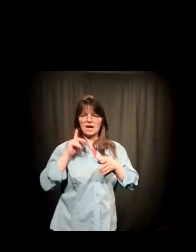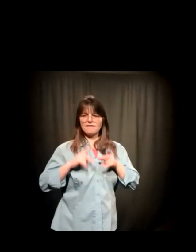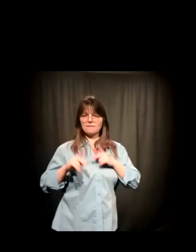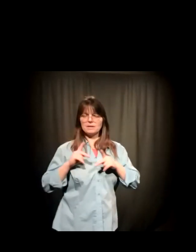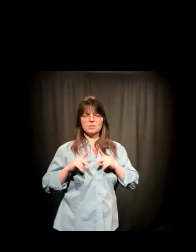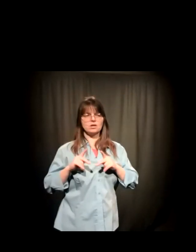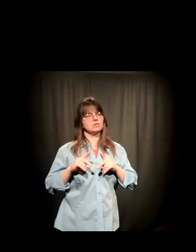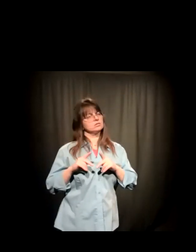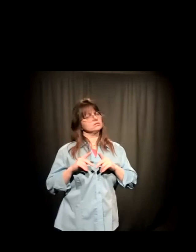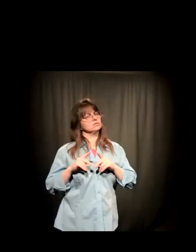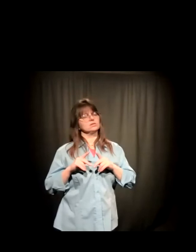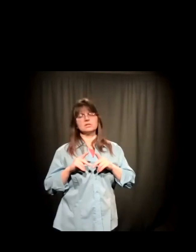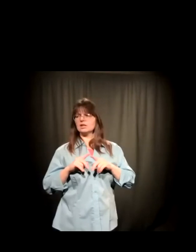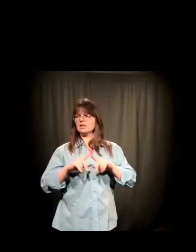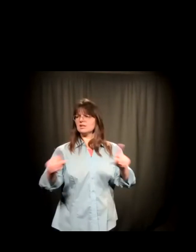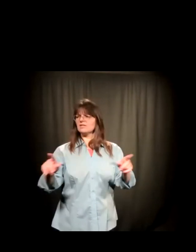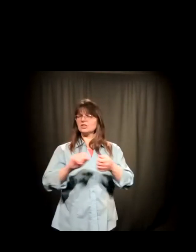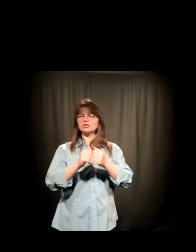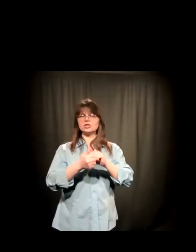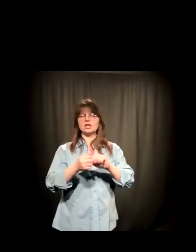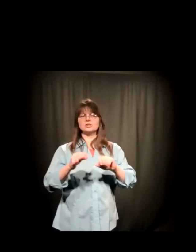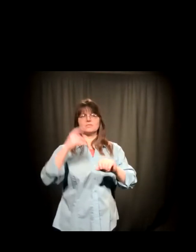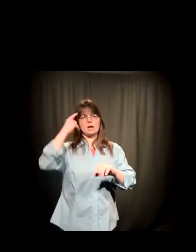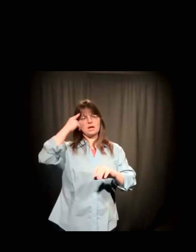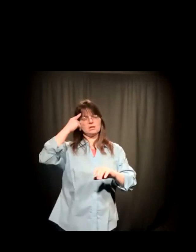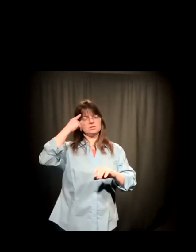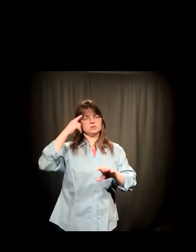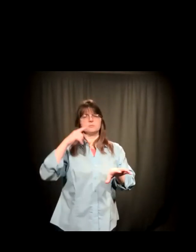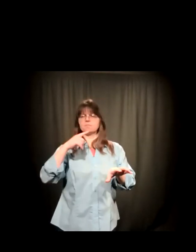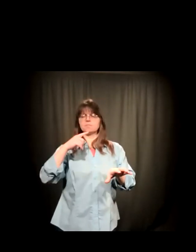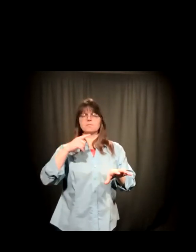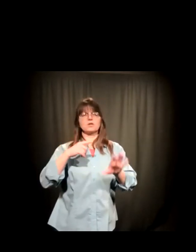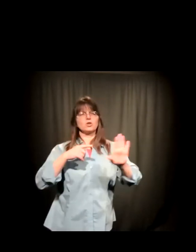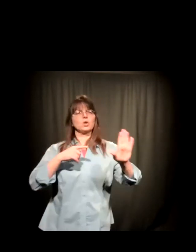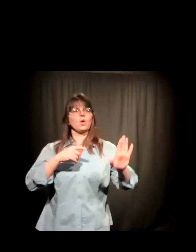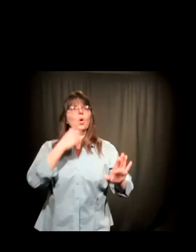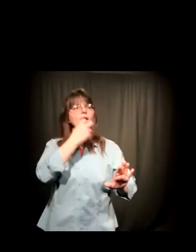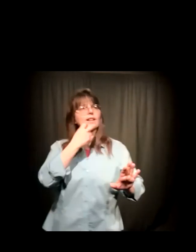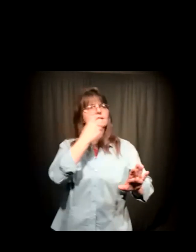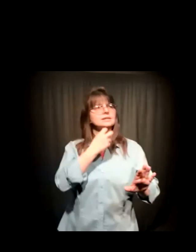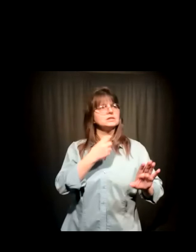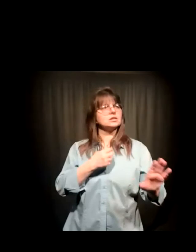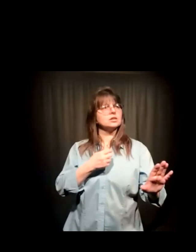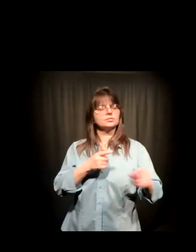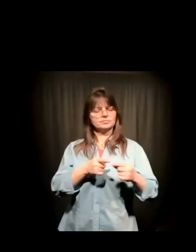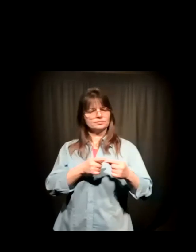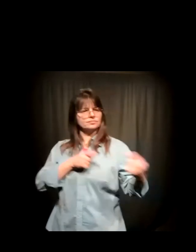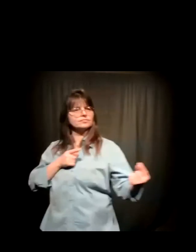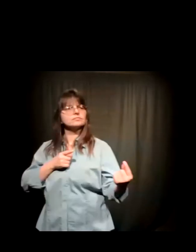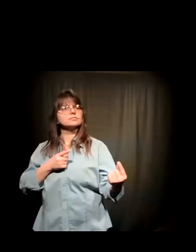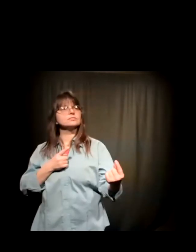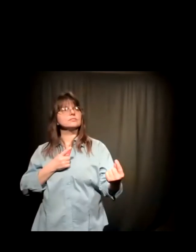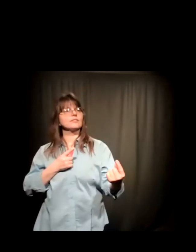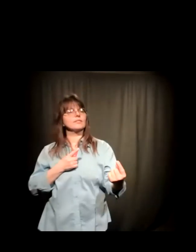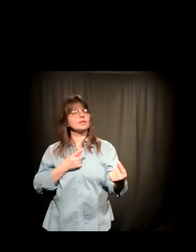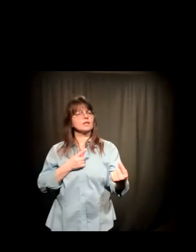grown exponentially in strength since the dawn of oralism, one that placed itself largely in opposition to oralism